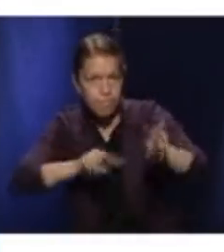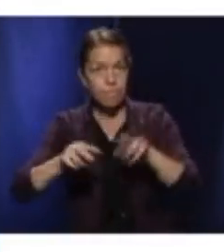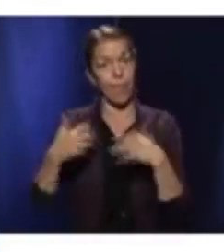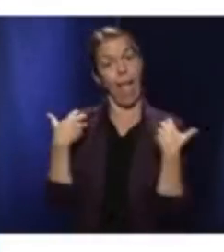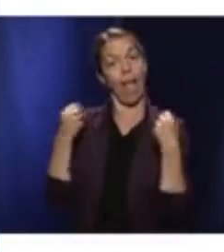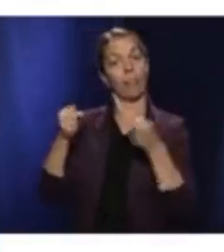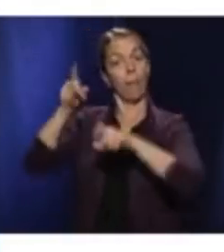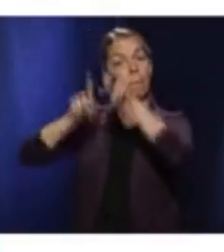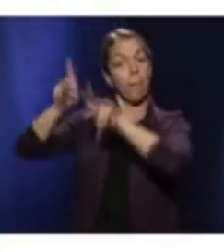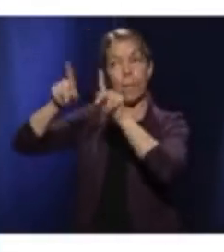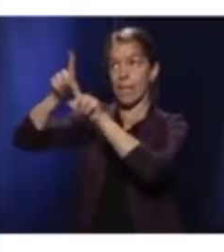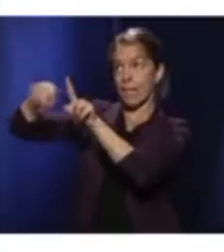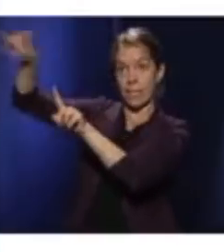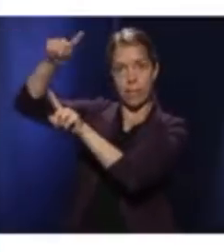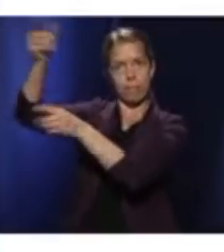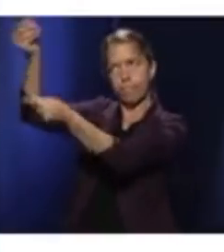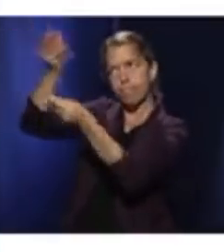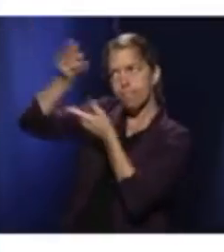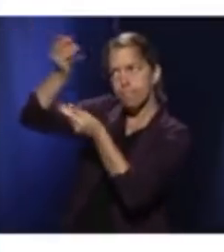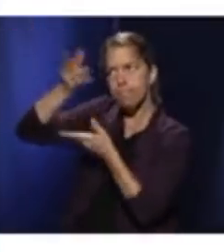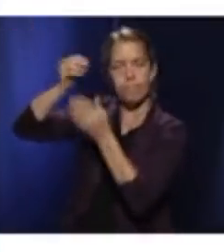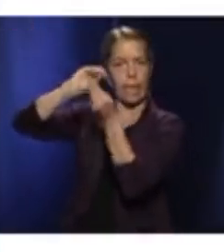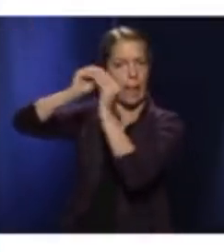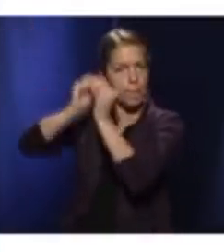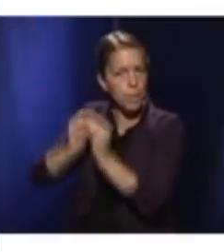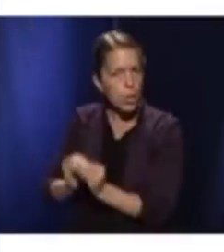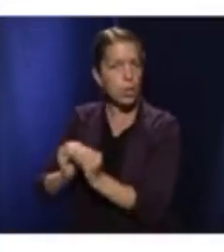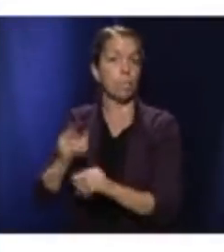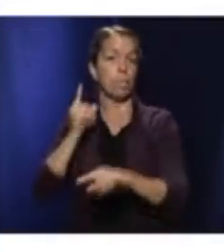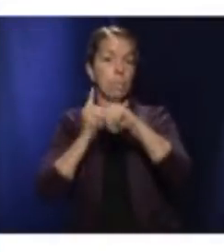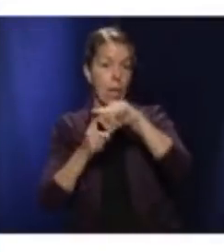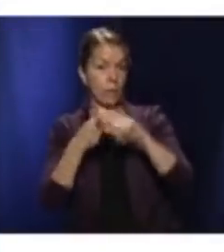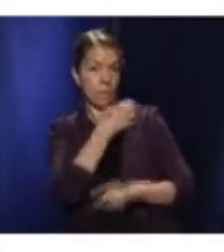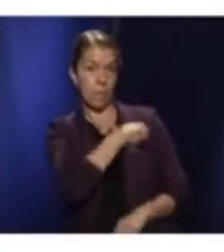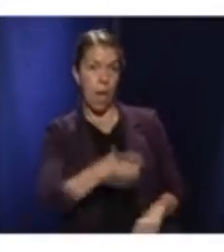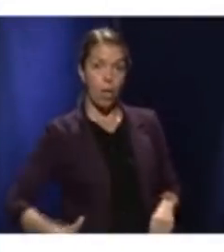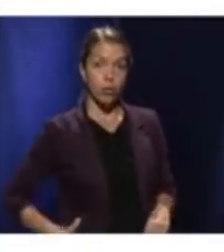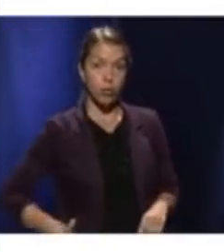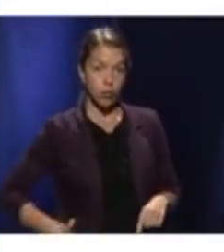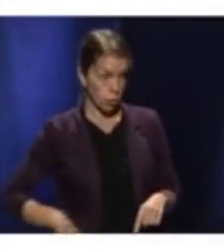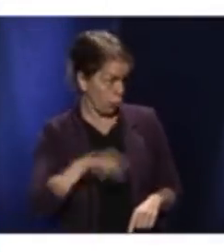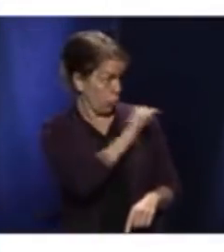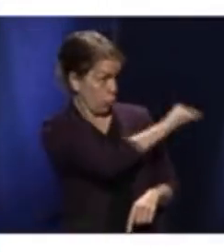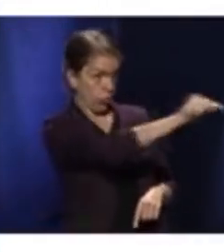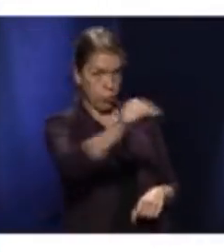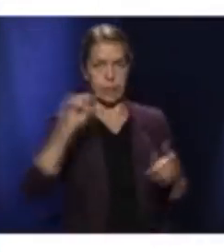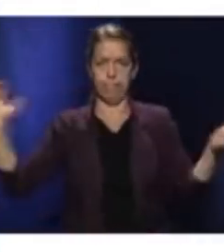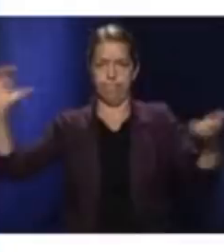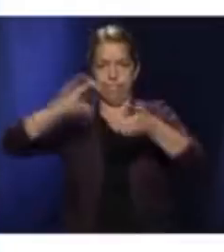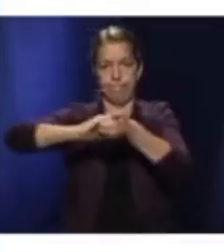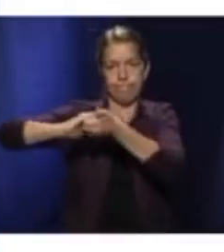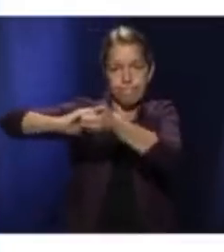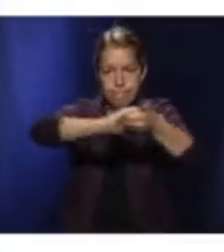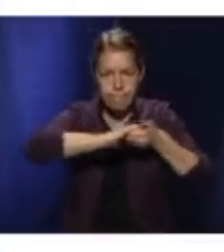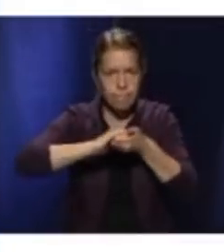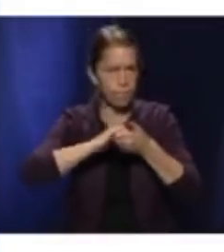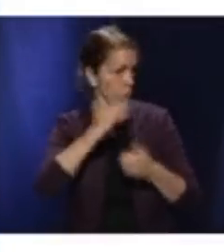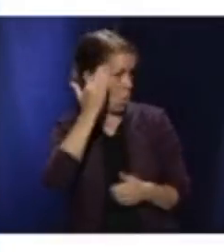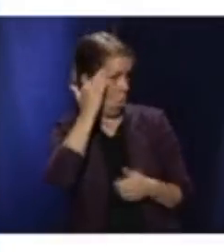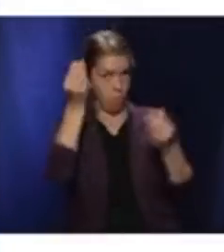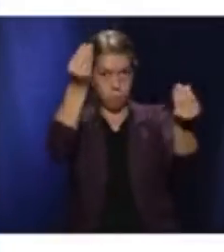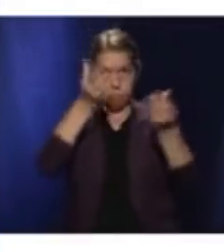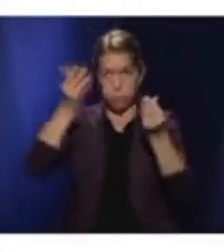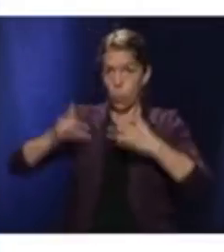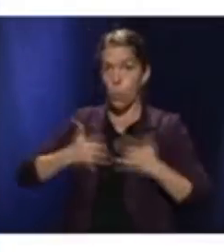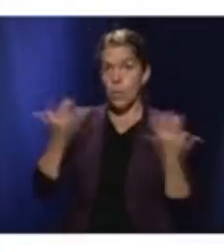discussed with our municipal level. So mayors and MRC will be aware of what's happening and how they can